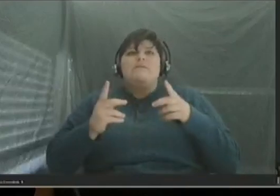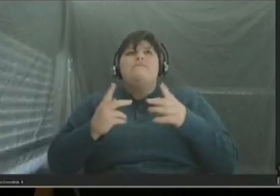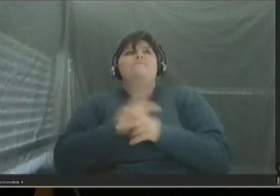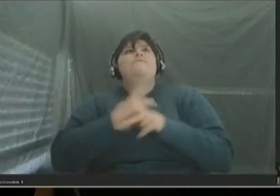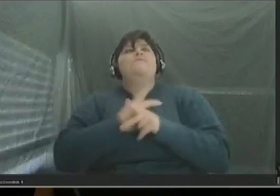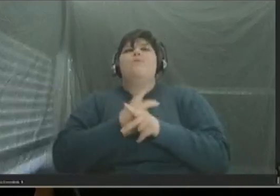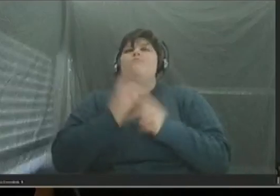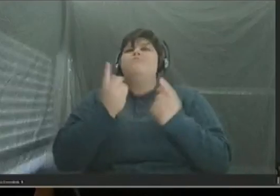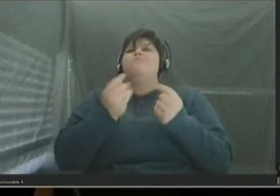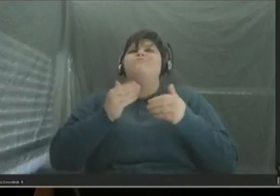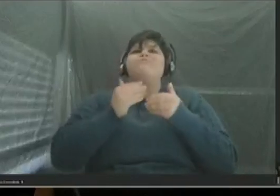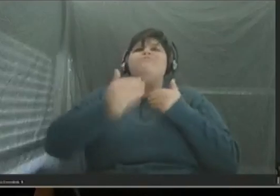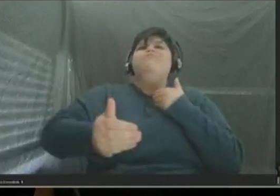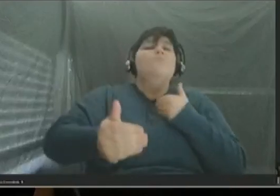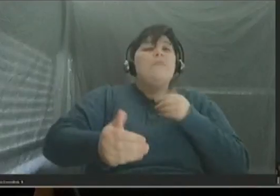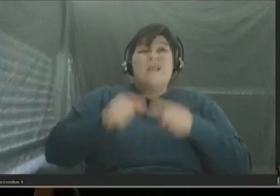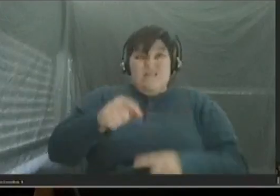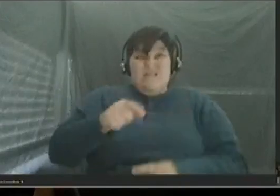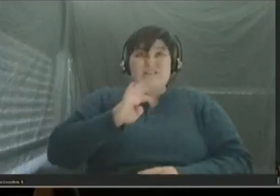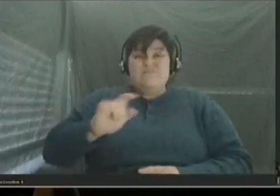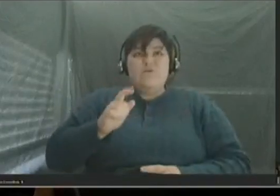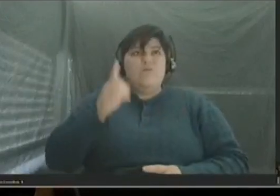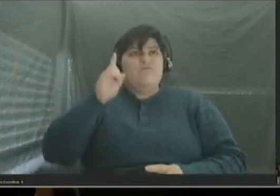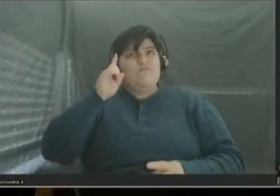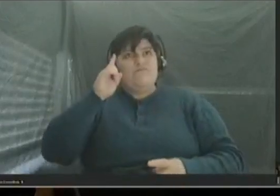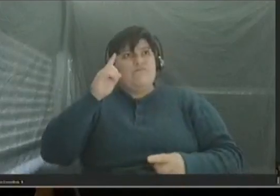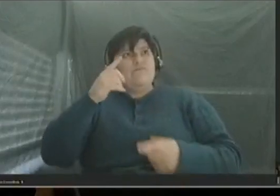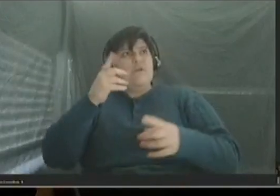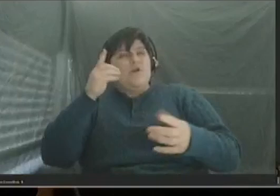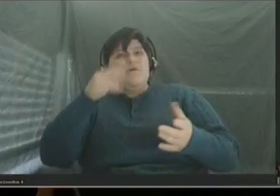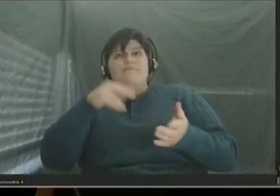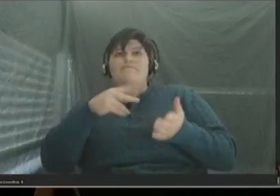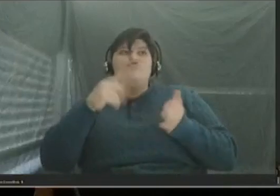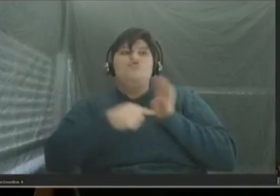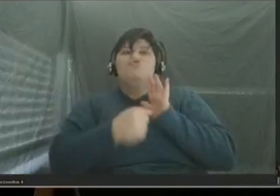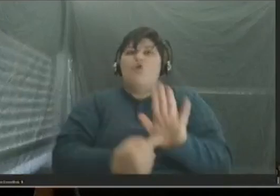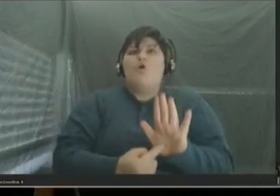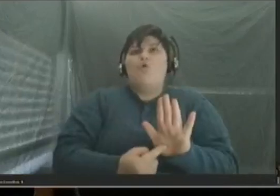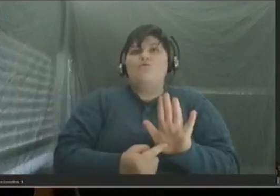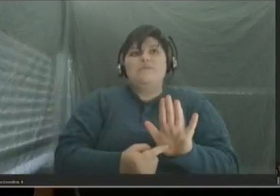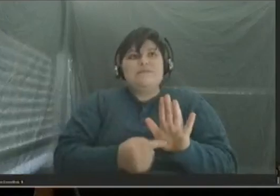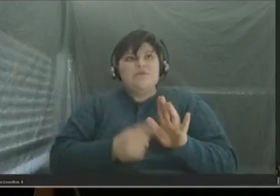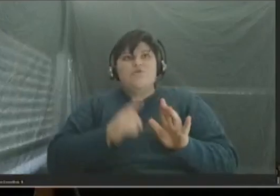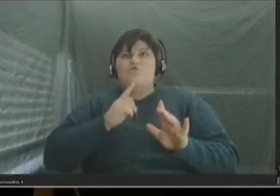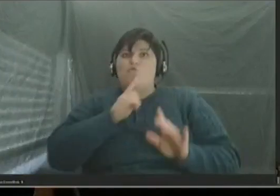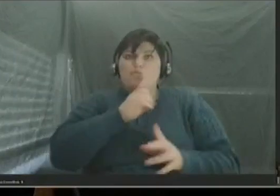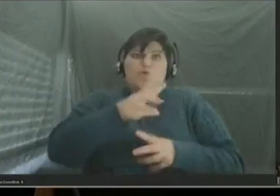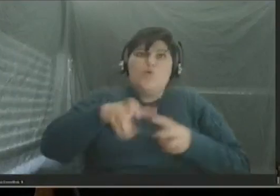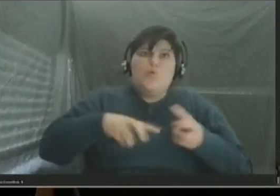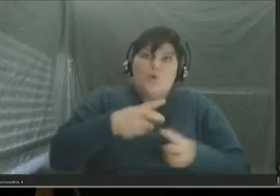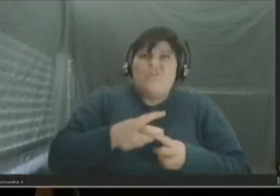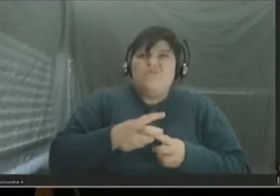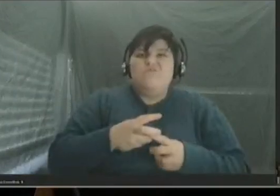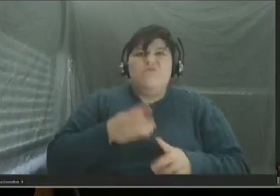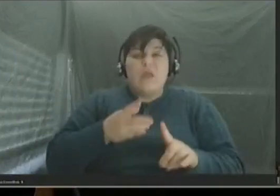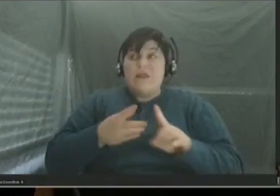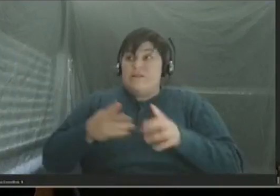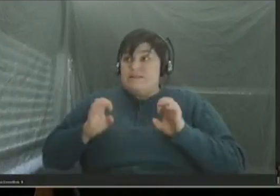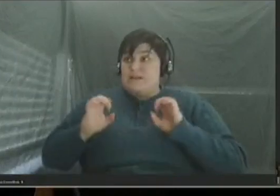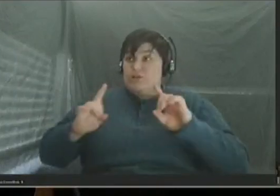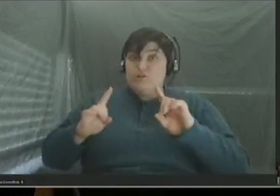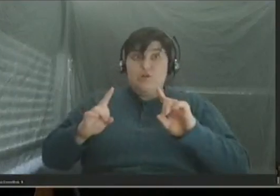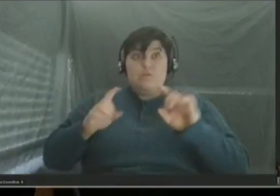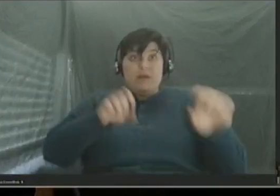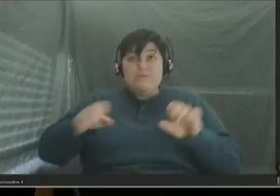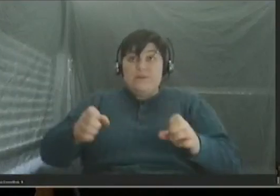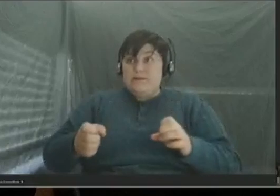31 acknowledges that reality, and it keeps these educational opportunities available for when those students are